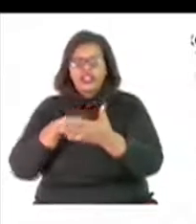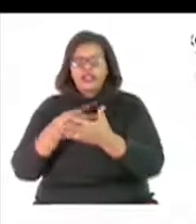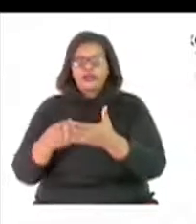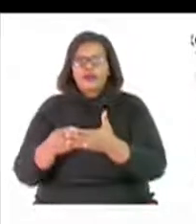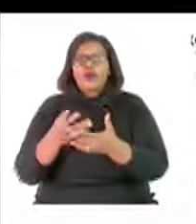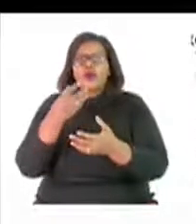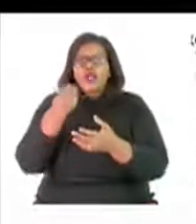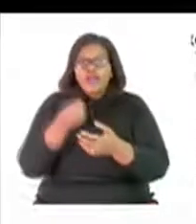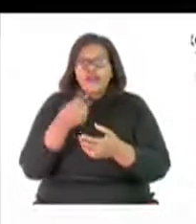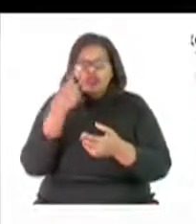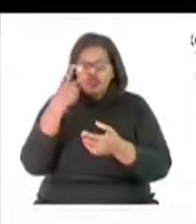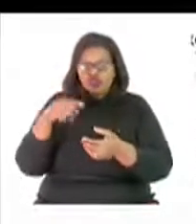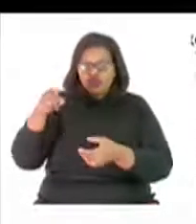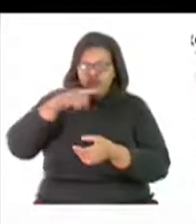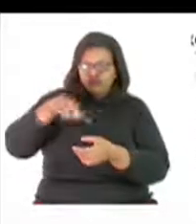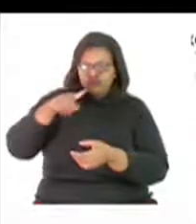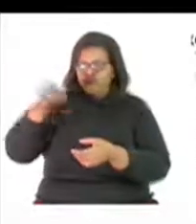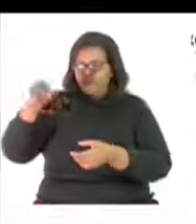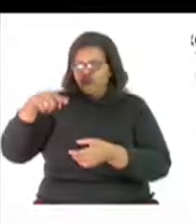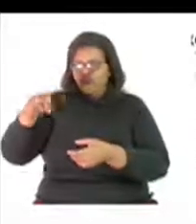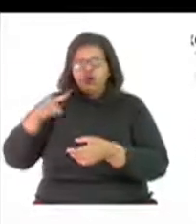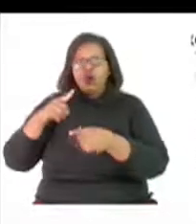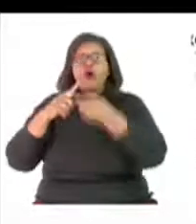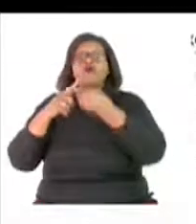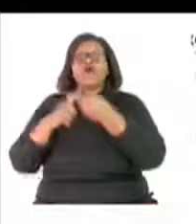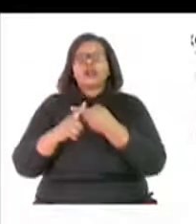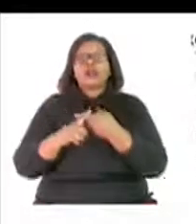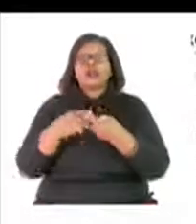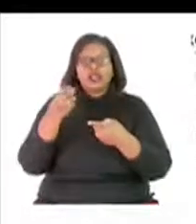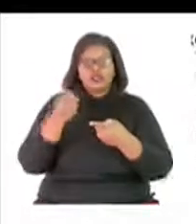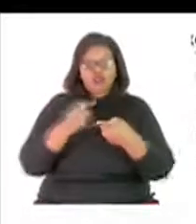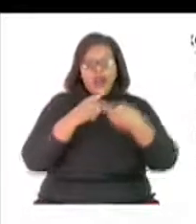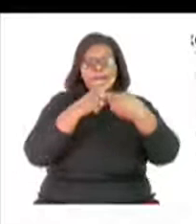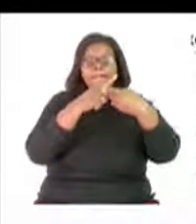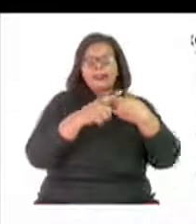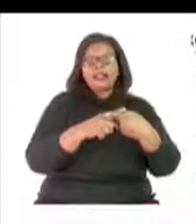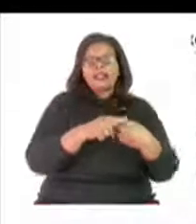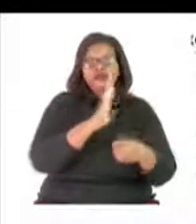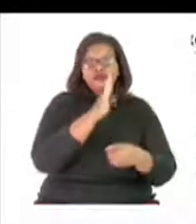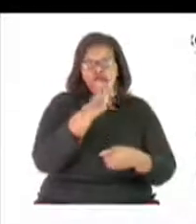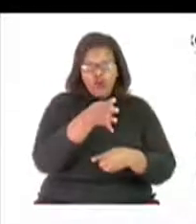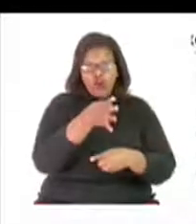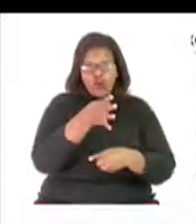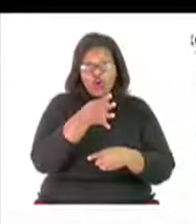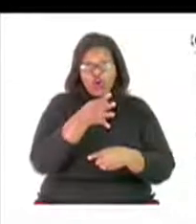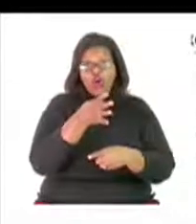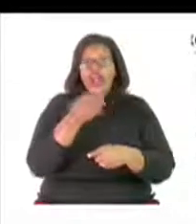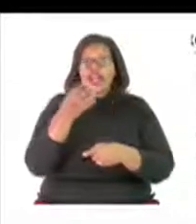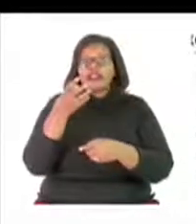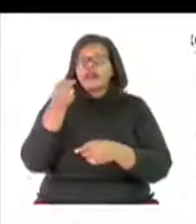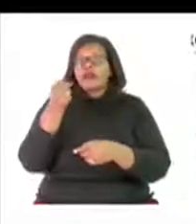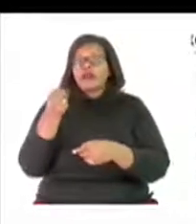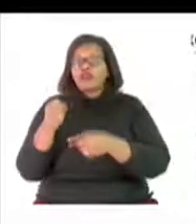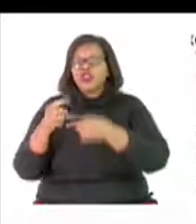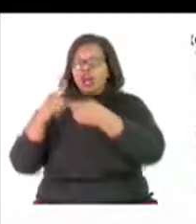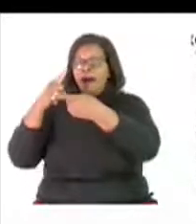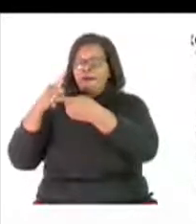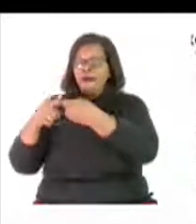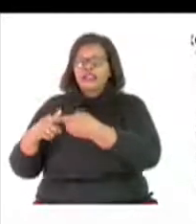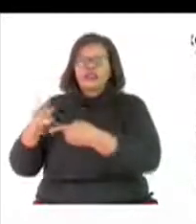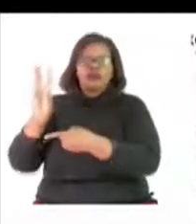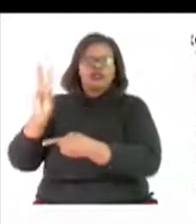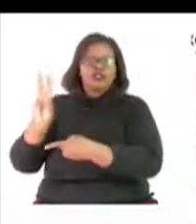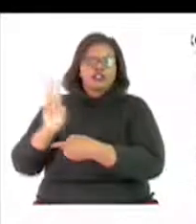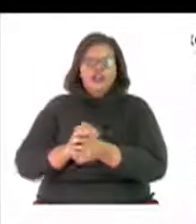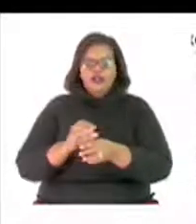of multiples. We have the multiples of 4 and the multiples of 6. So